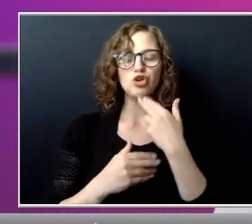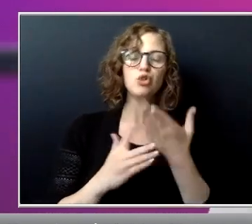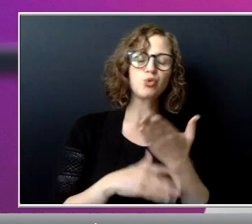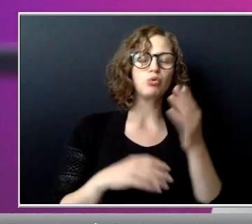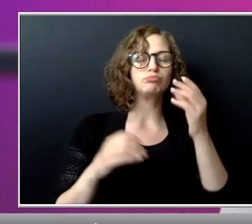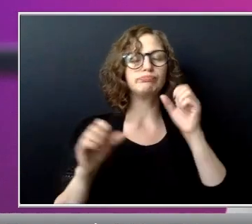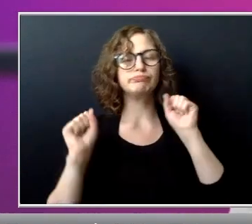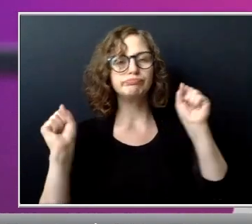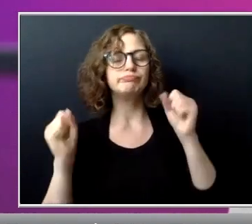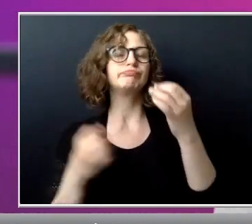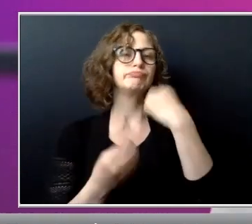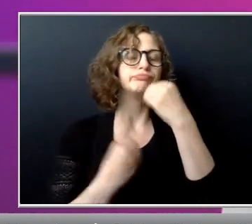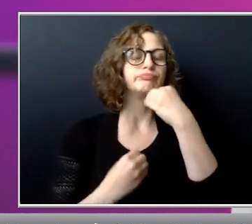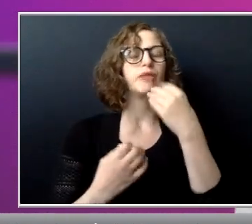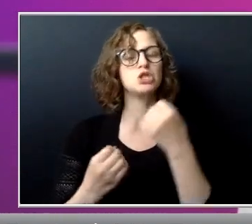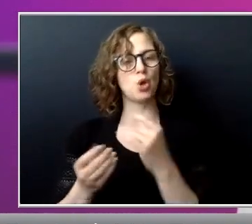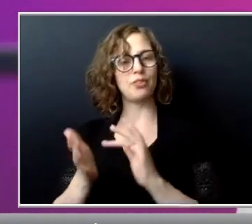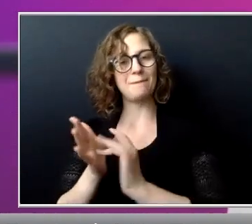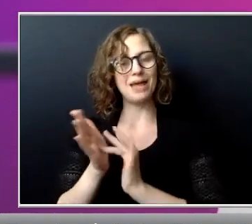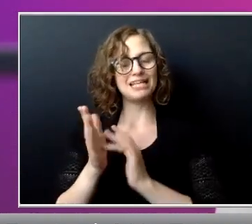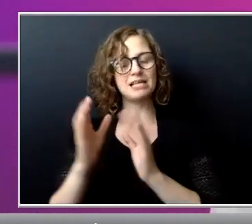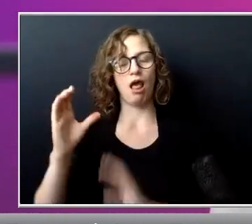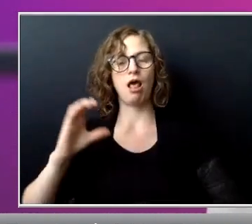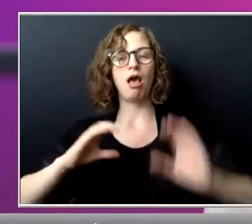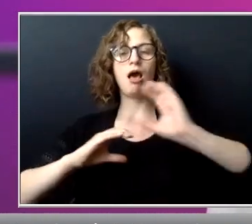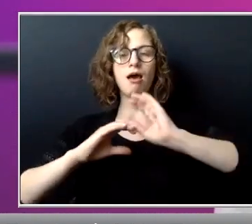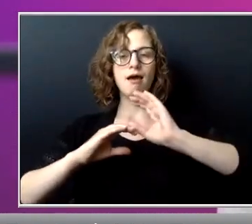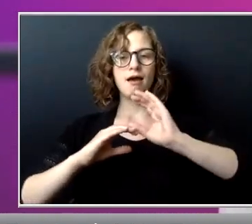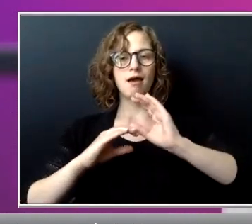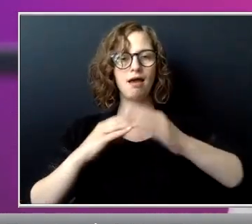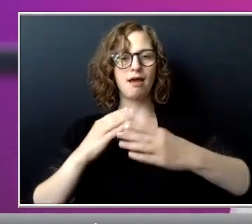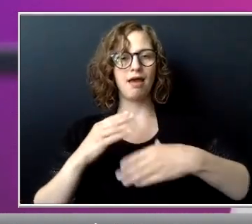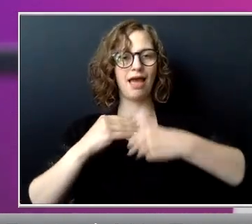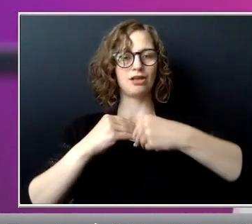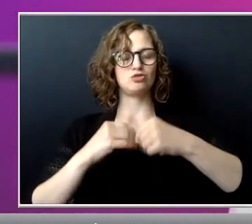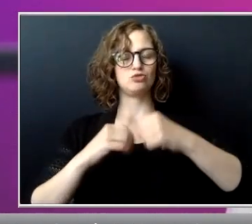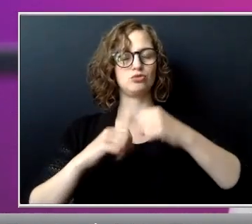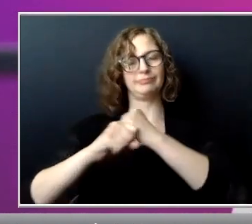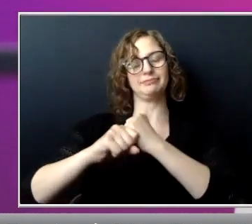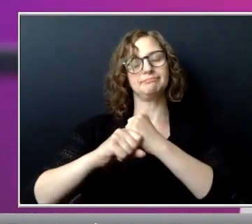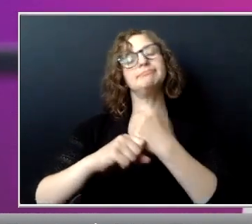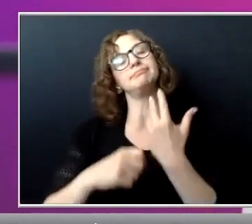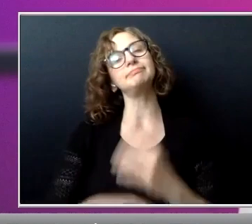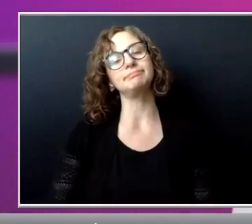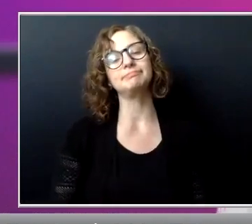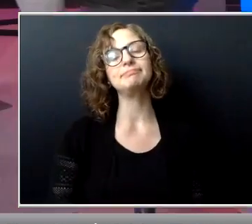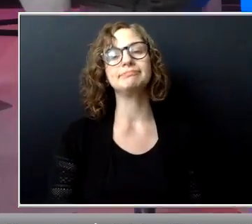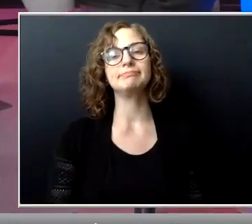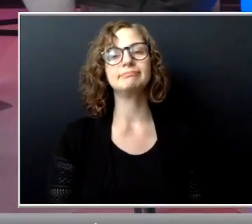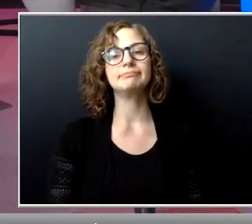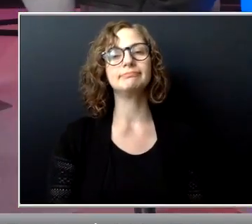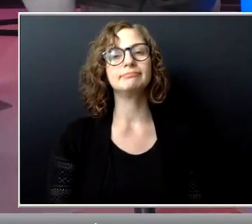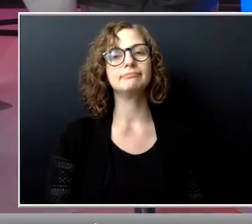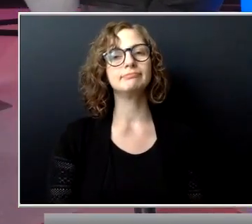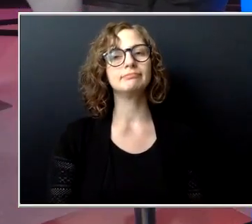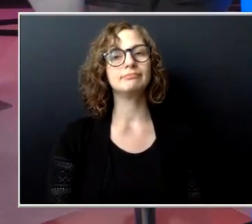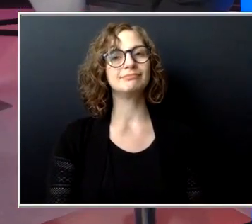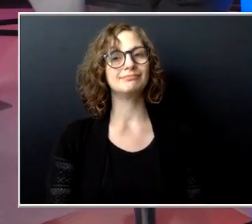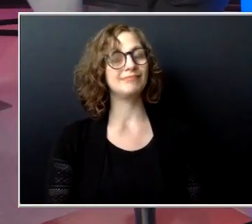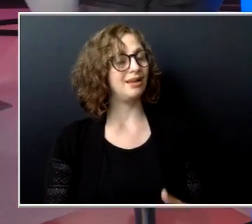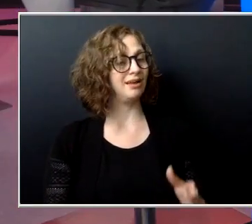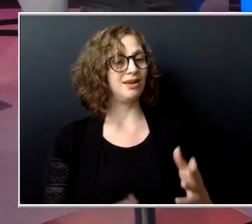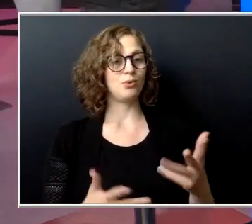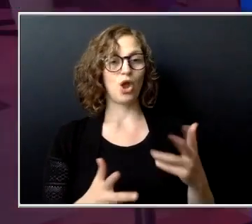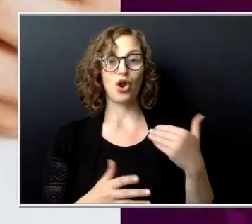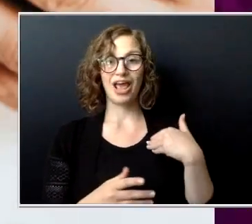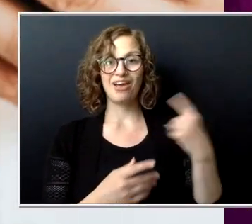of the heart and protective against bad things that we worry about with people with diabetes, things like heart attack and stroke. We have questions coming in. My phone's been buzzing.